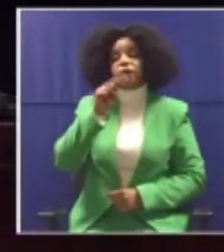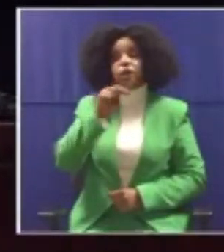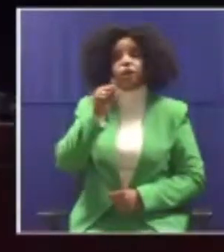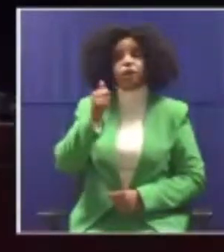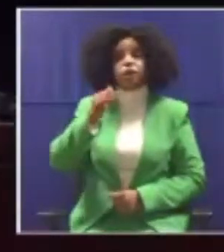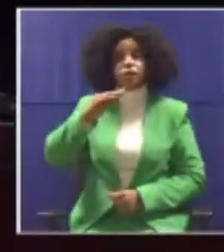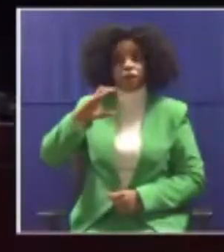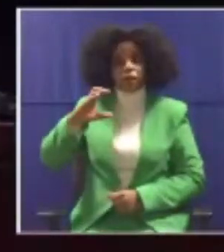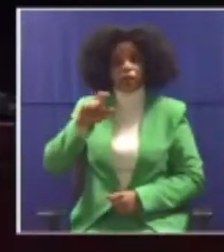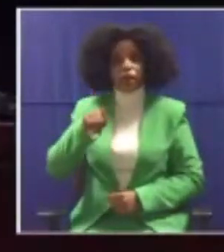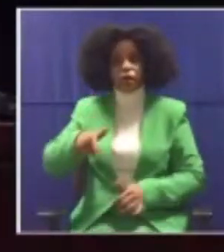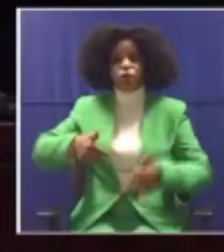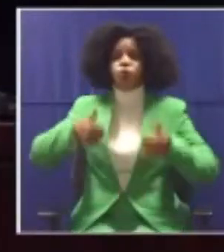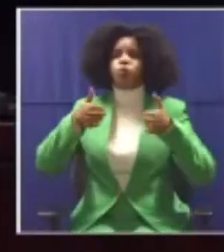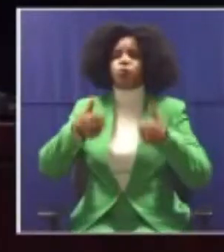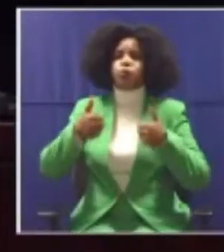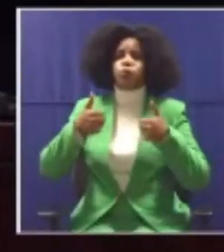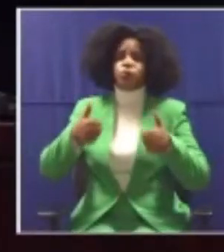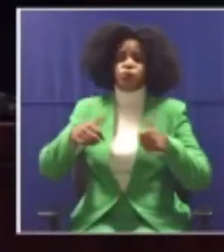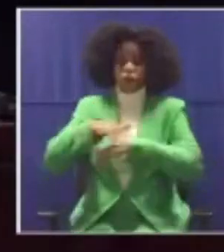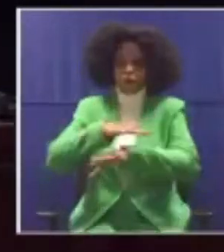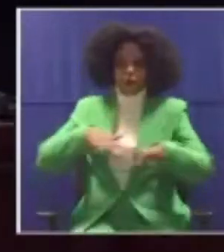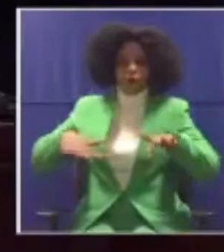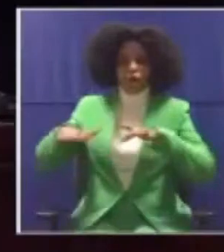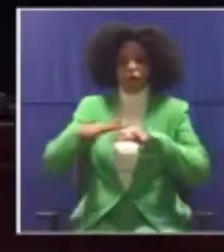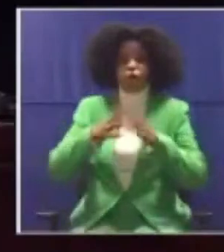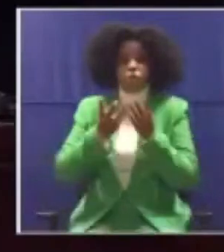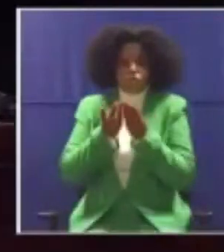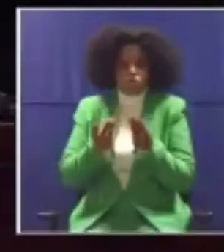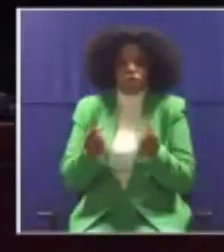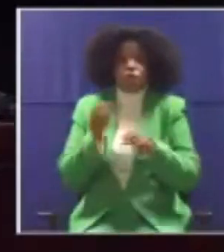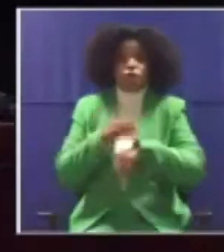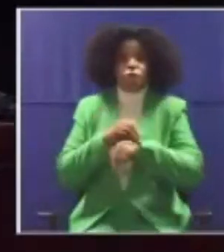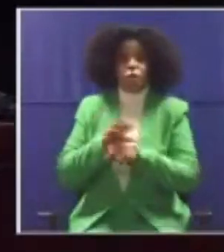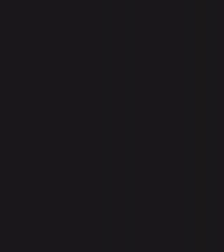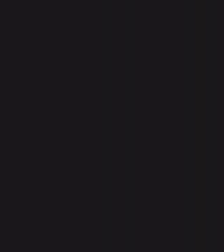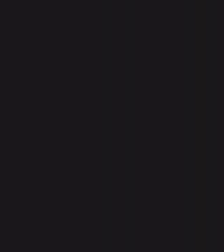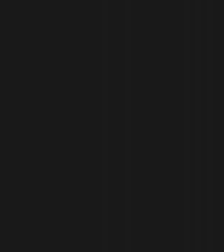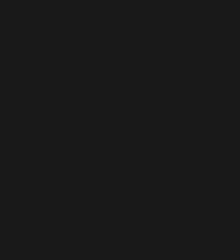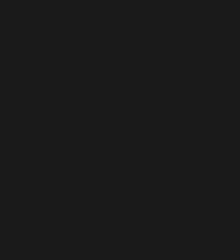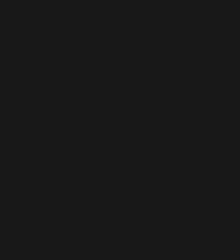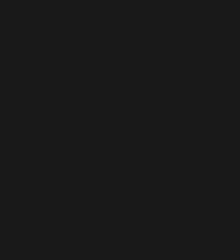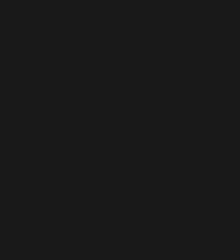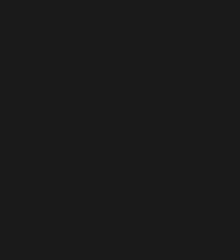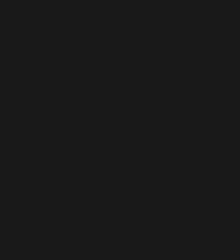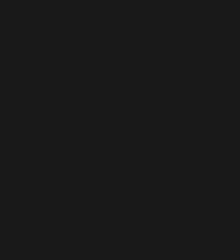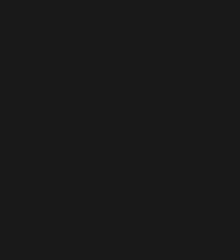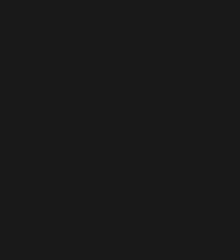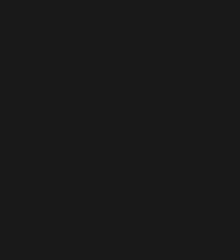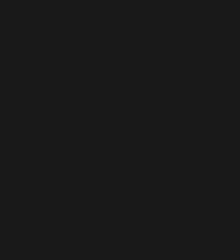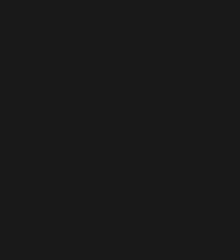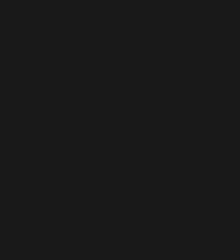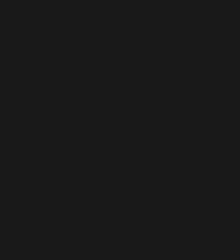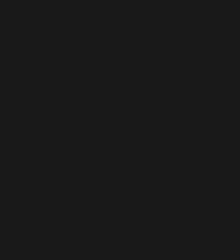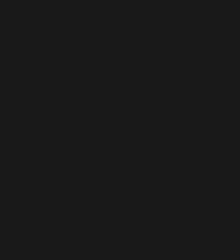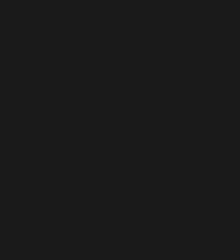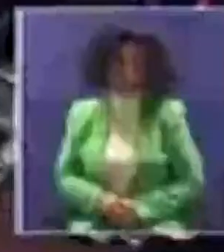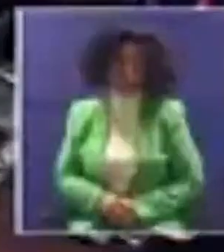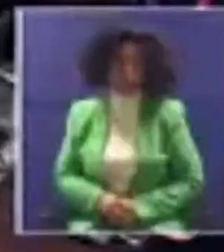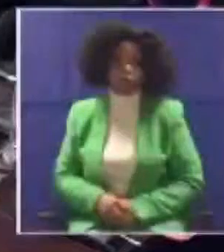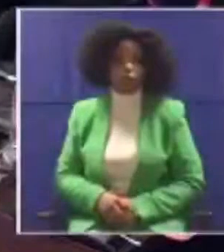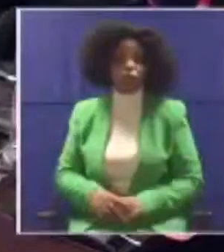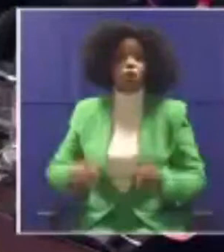deal exactly with what you are raising. Thank you very much. Thank you, Honorable Deputy President. As